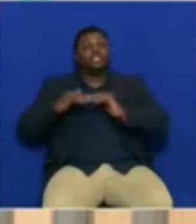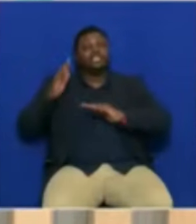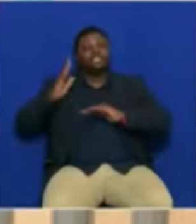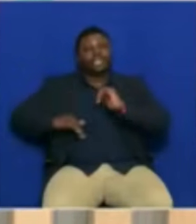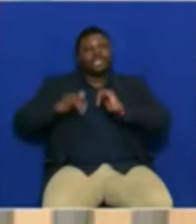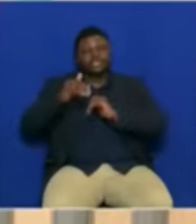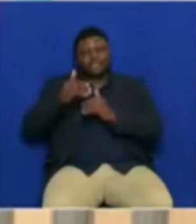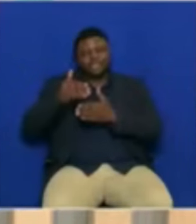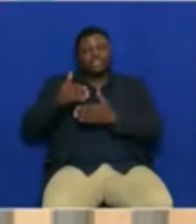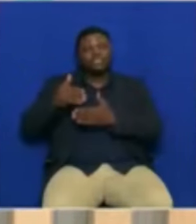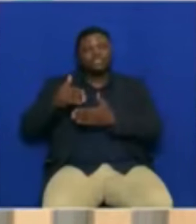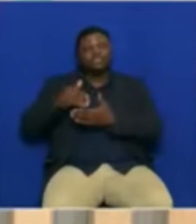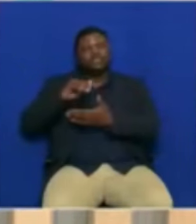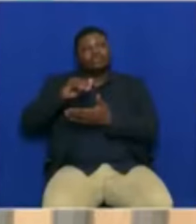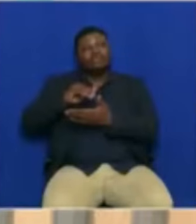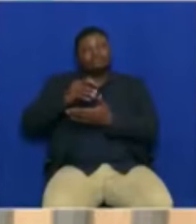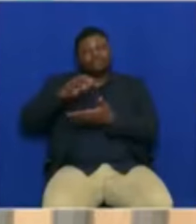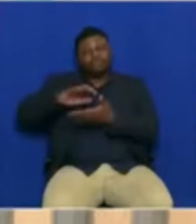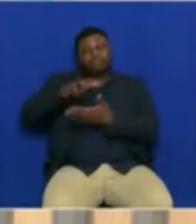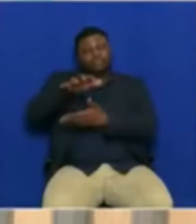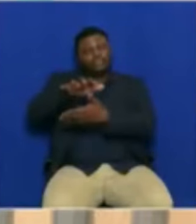concludes